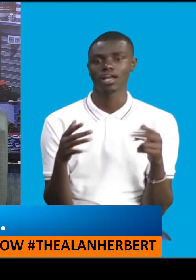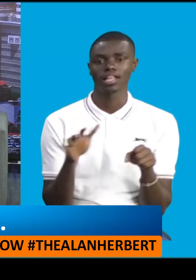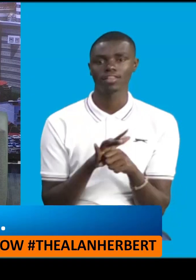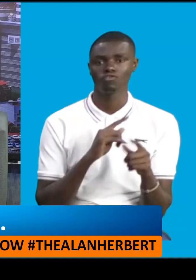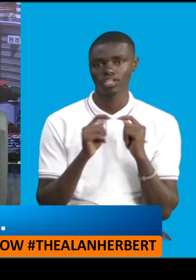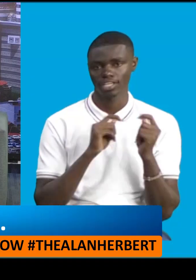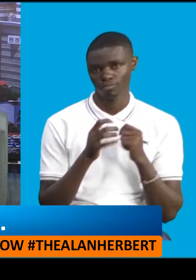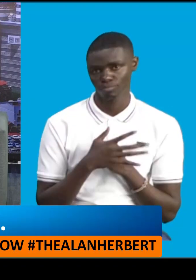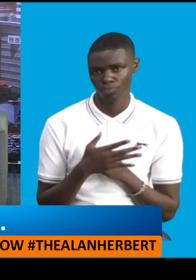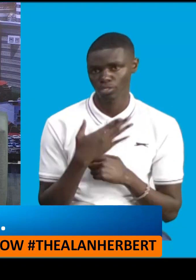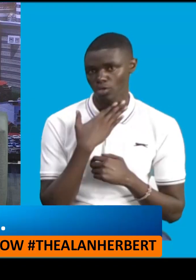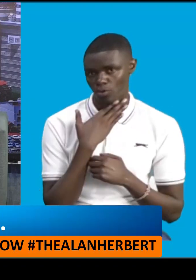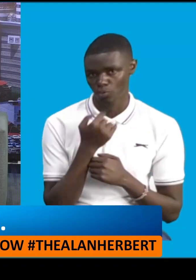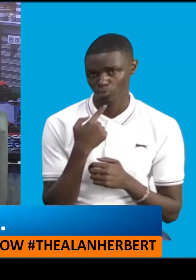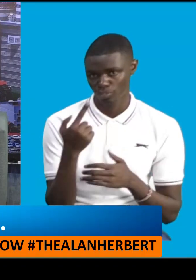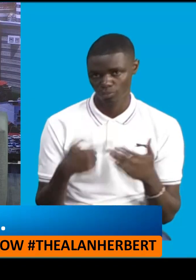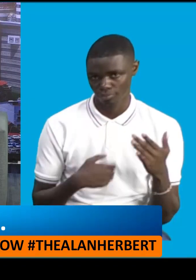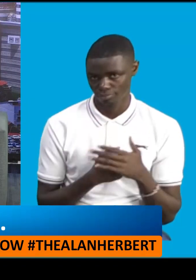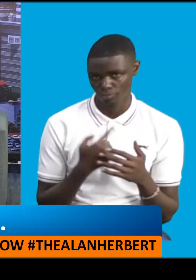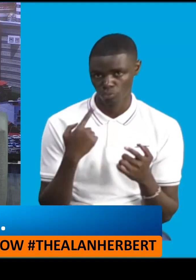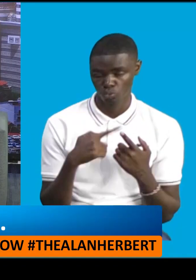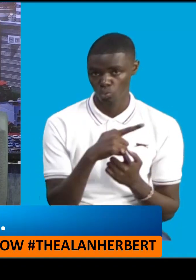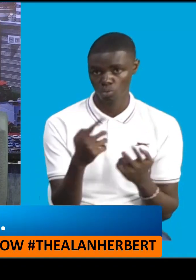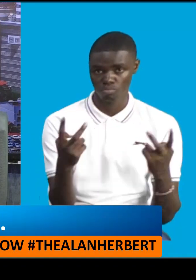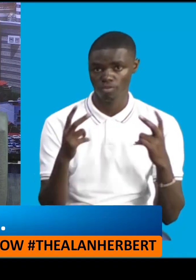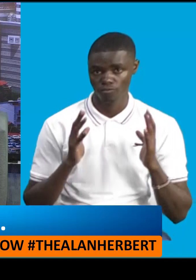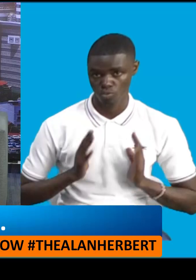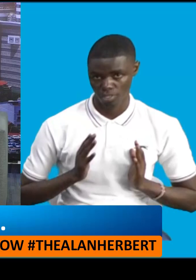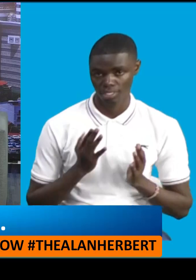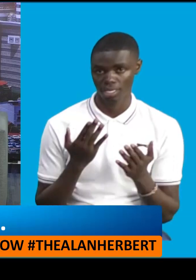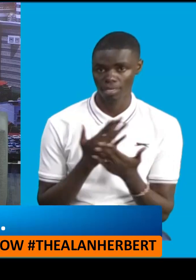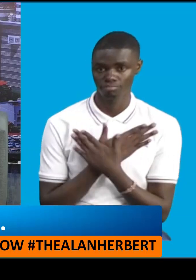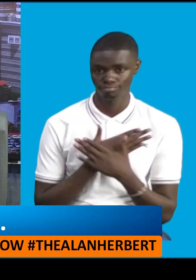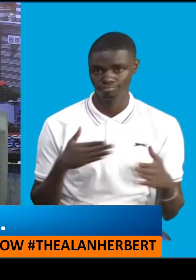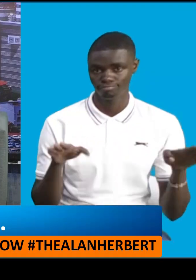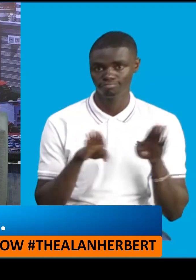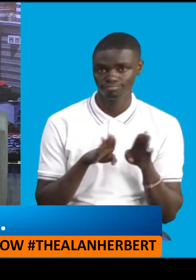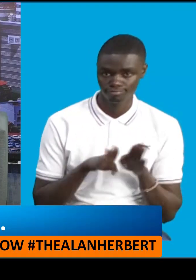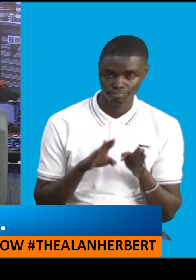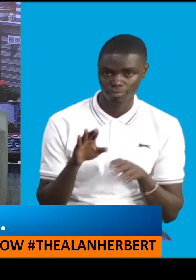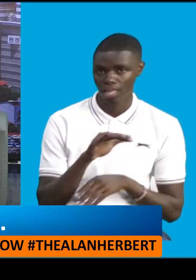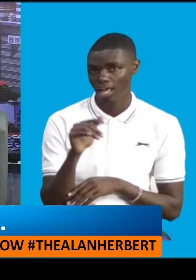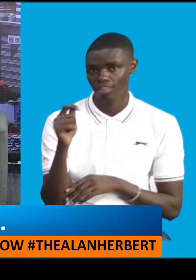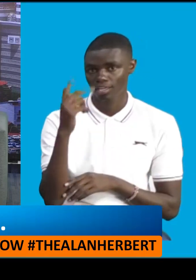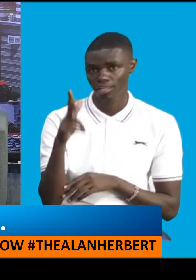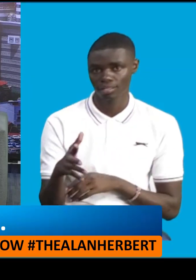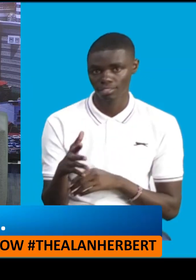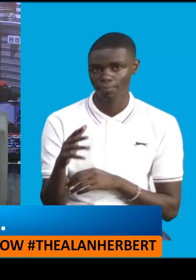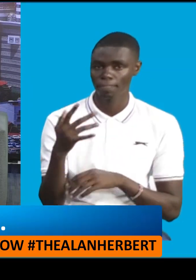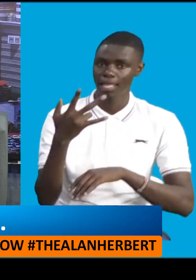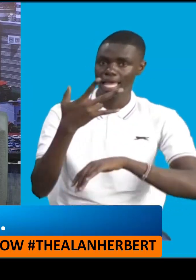whole interview? I would want to say to you viewers and my colleagues, my fellow